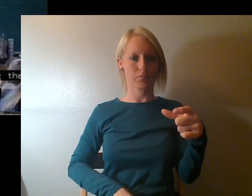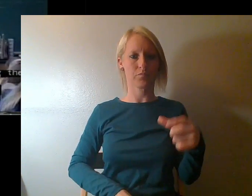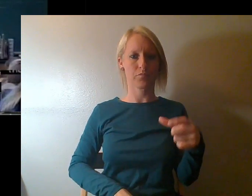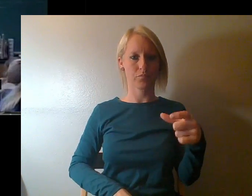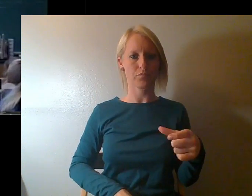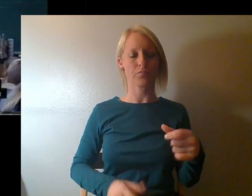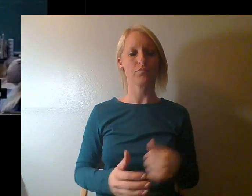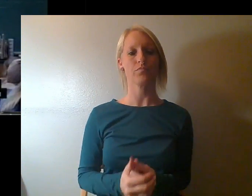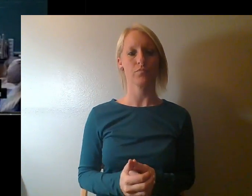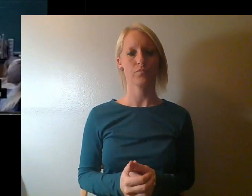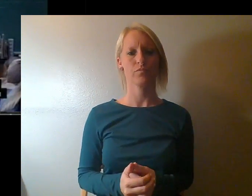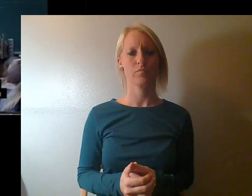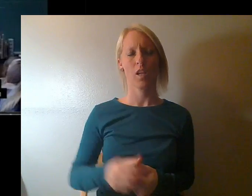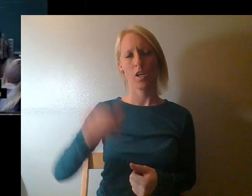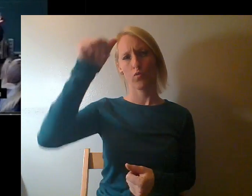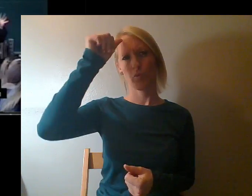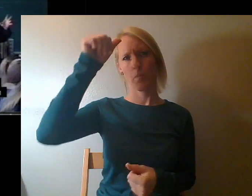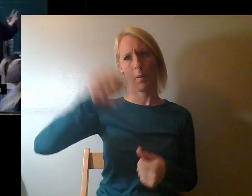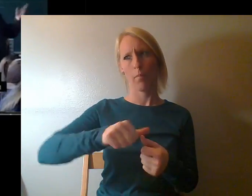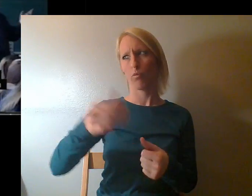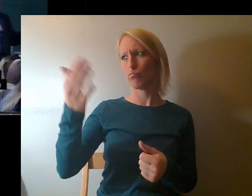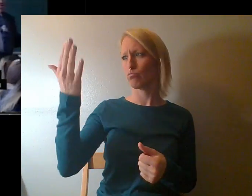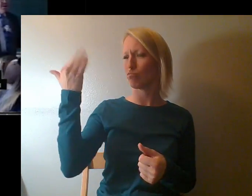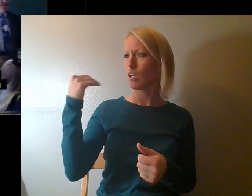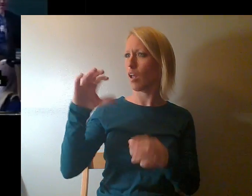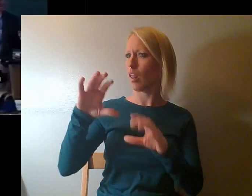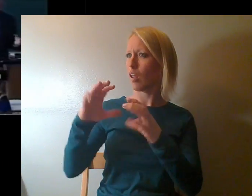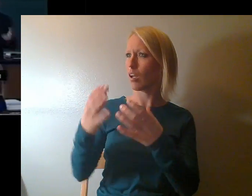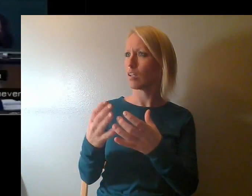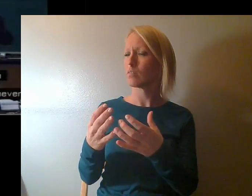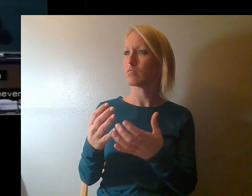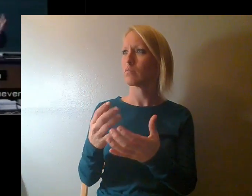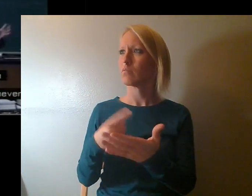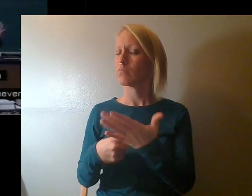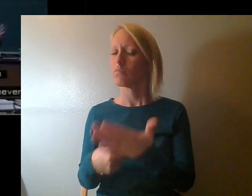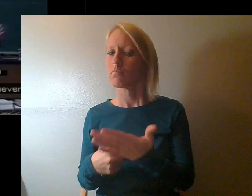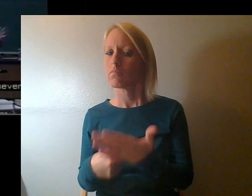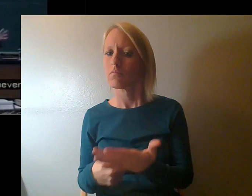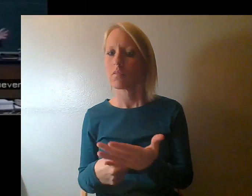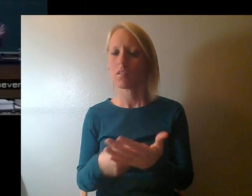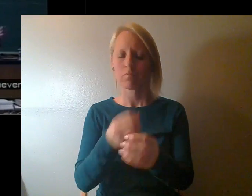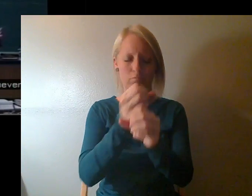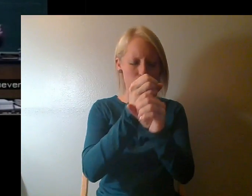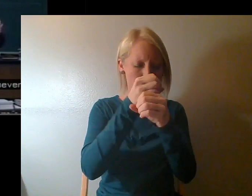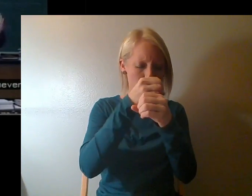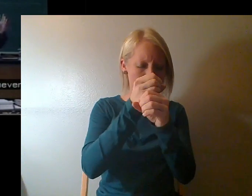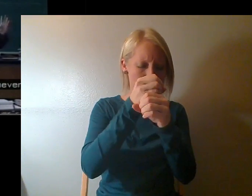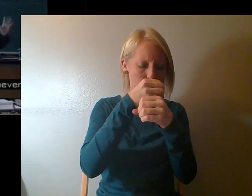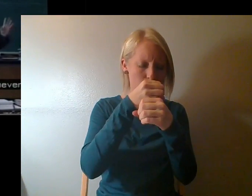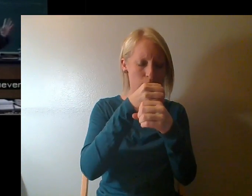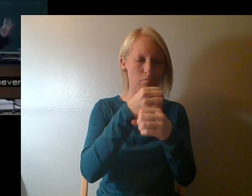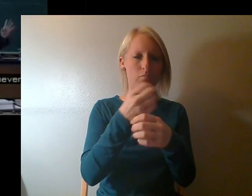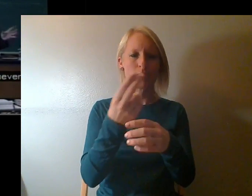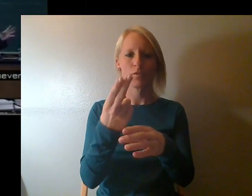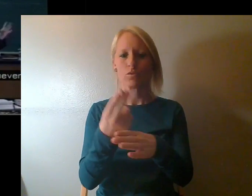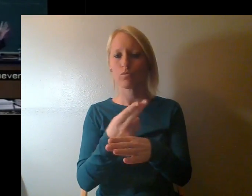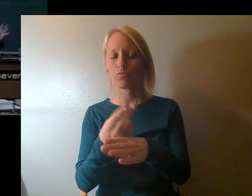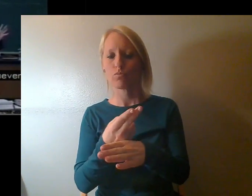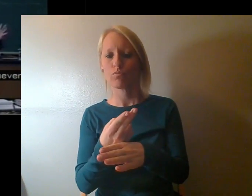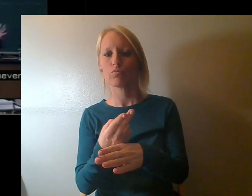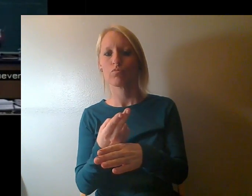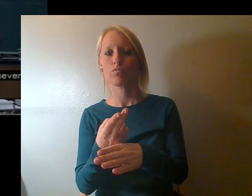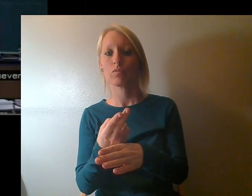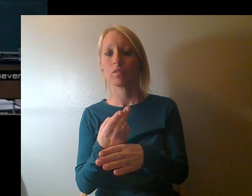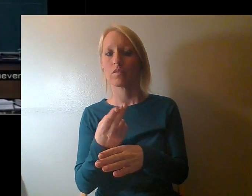we talked about before that in class when we did the microscopes and stuff, we never use any sort of, material